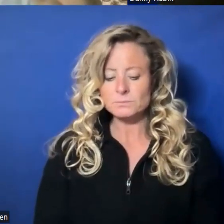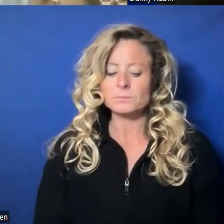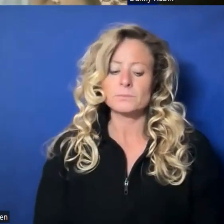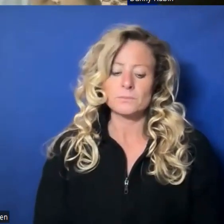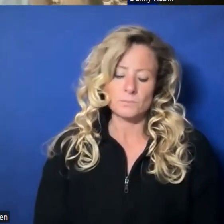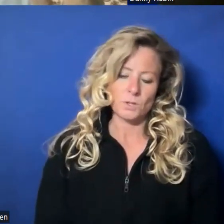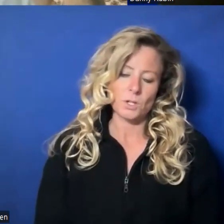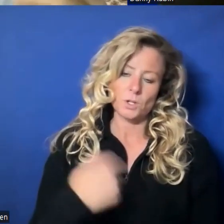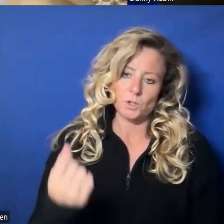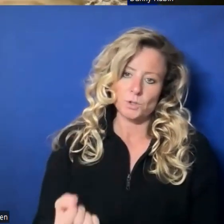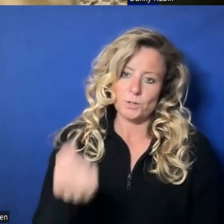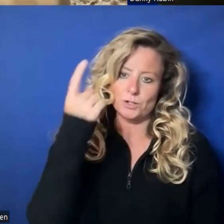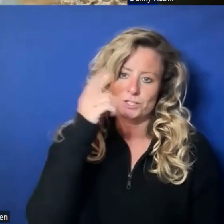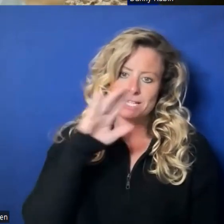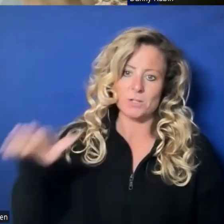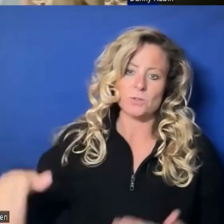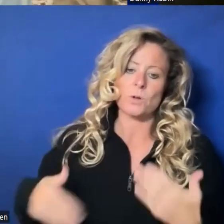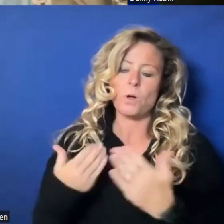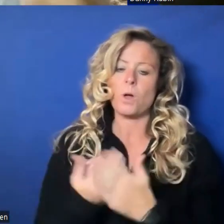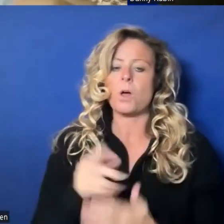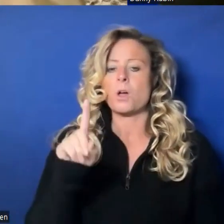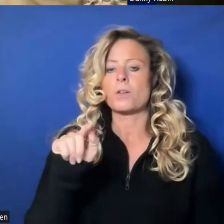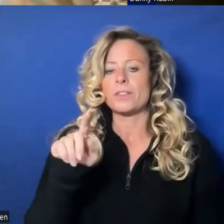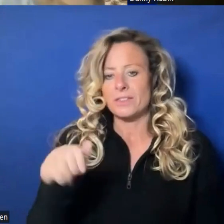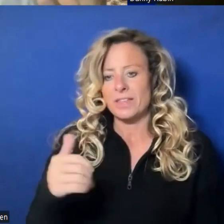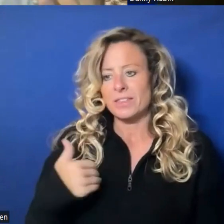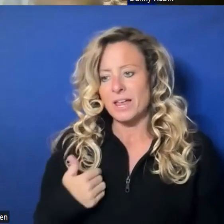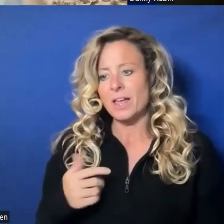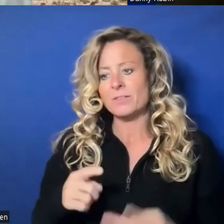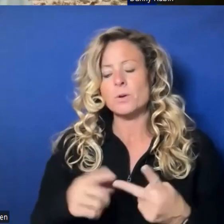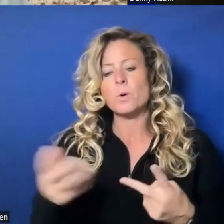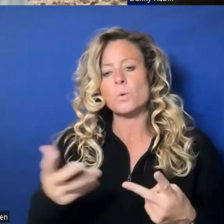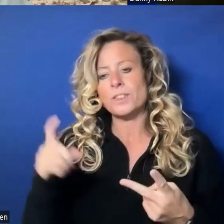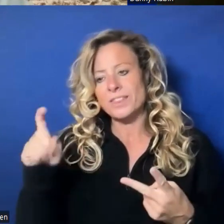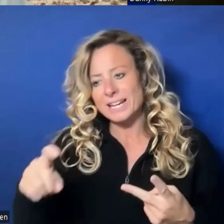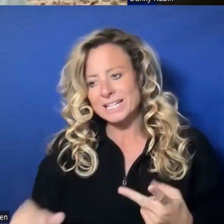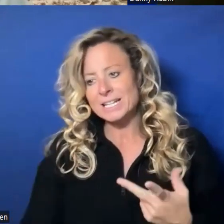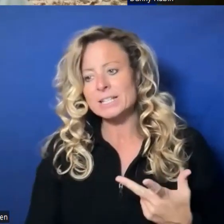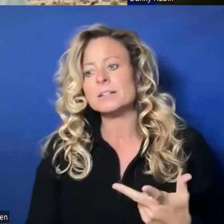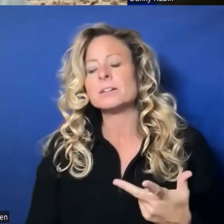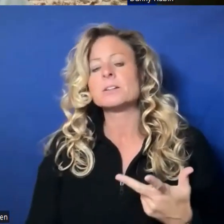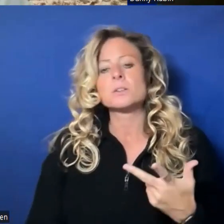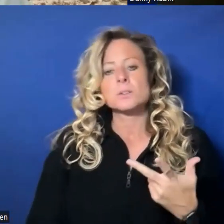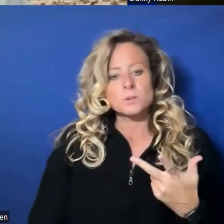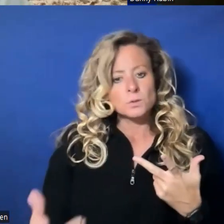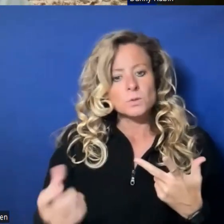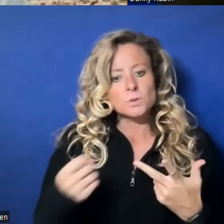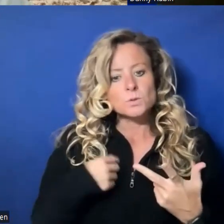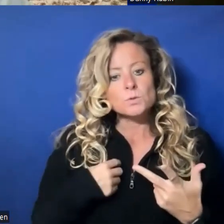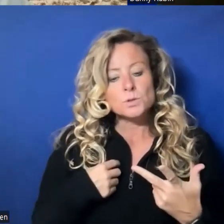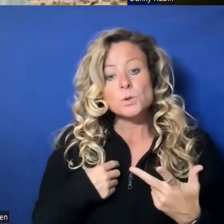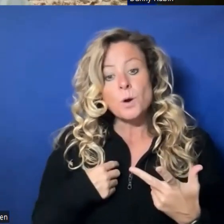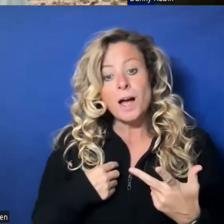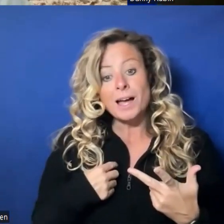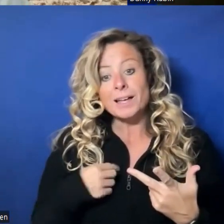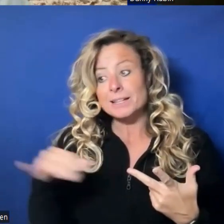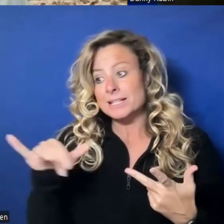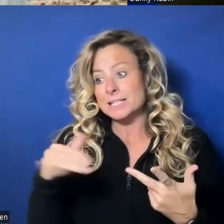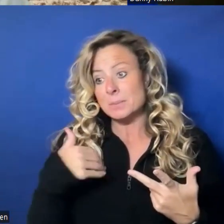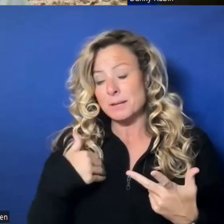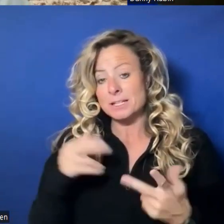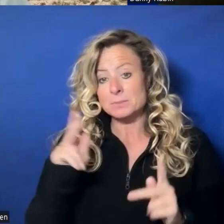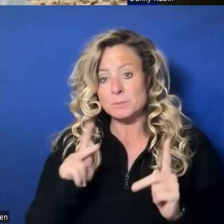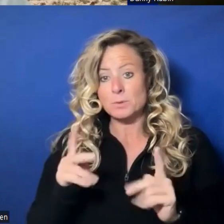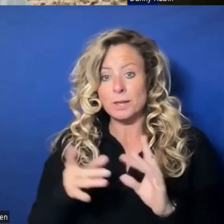understand what data they have, what data they need, what model they need. So just like some people wrote before in